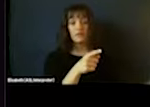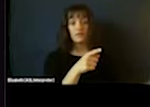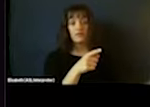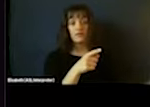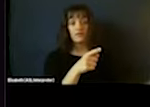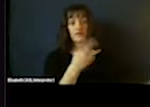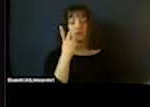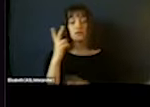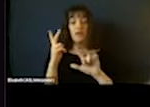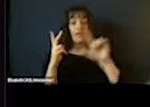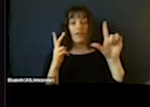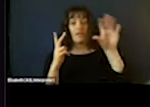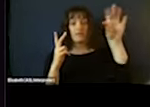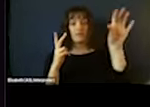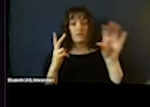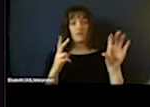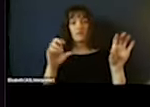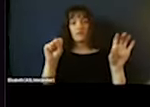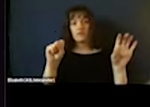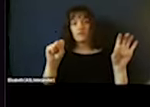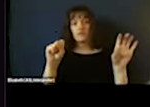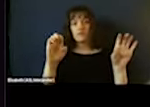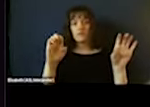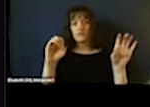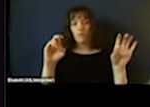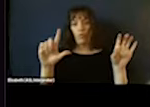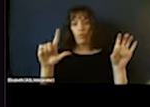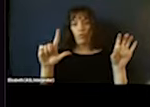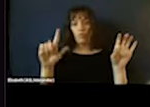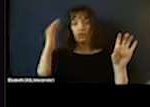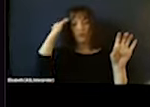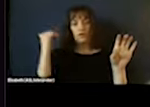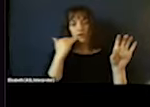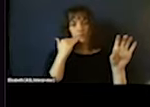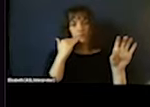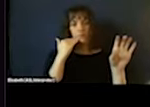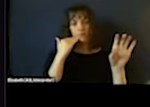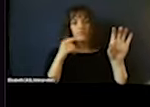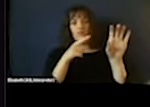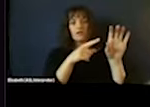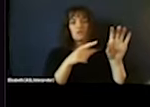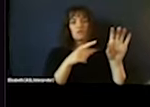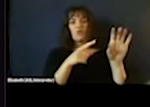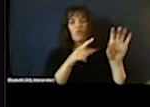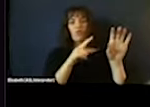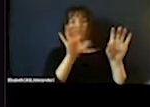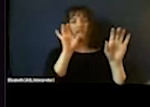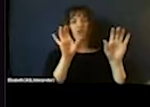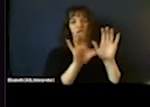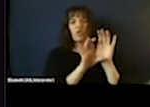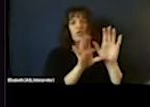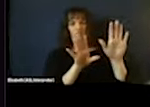left side here is Seoul, Korea. Yeah. And of course, this photo's direction is a little bit awkward, but this right